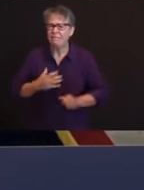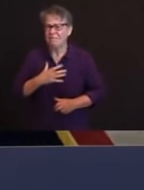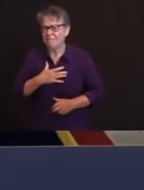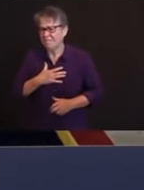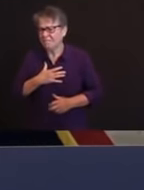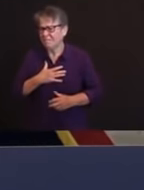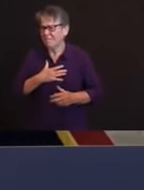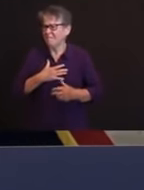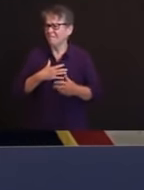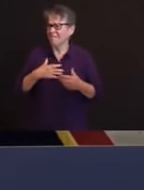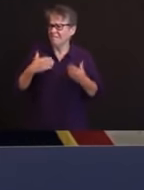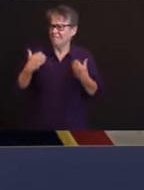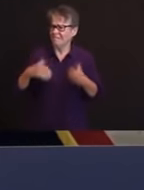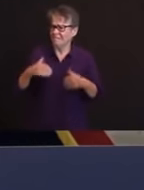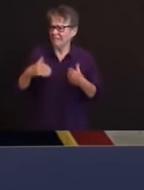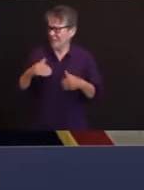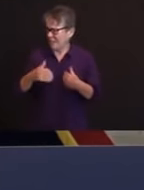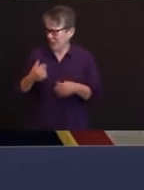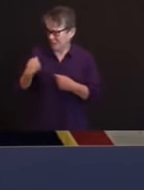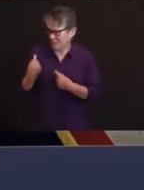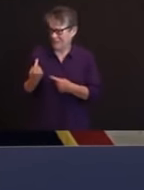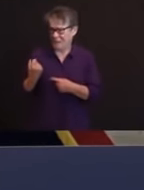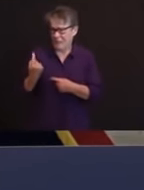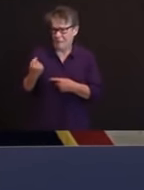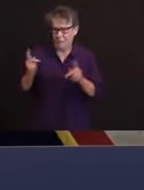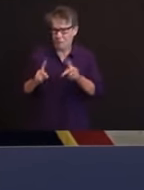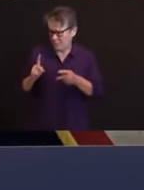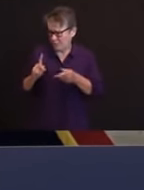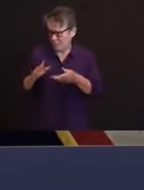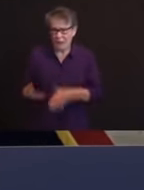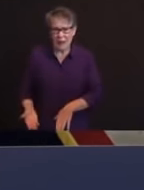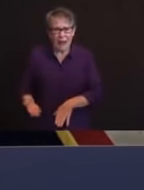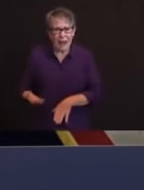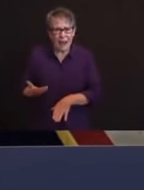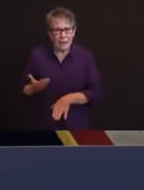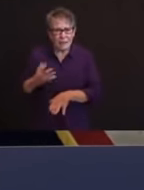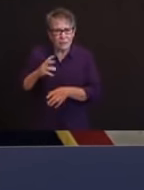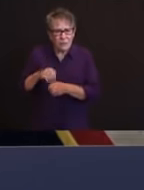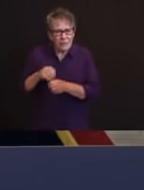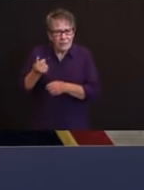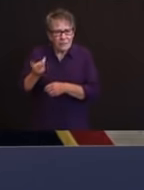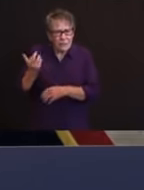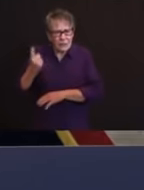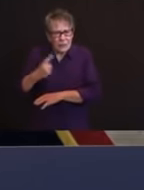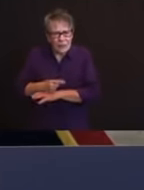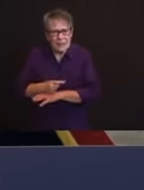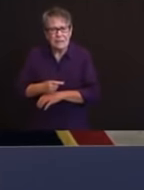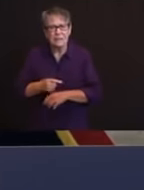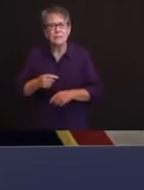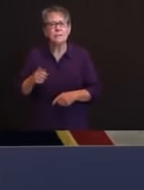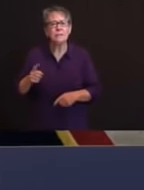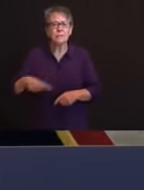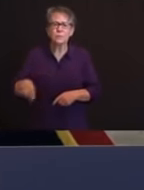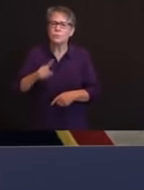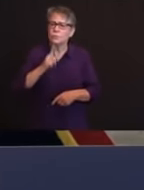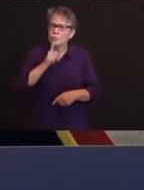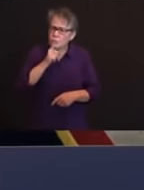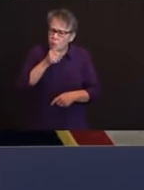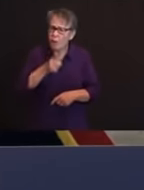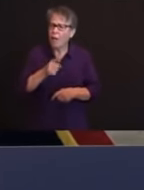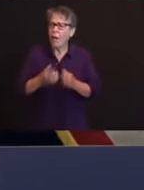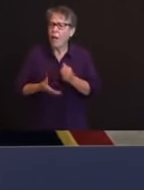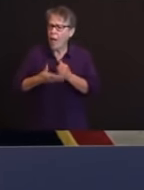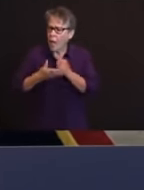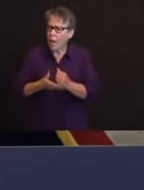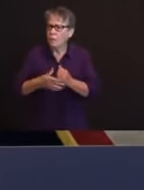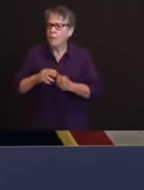last 24 hours or so, I just want you to know you have been a healing force in our state, and you have